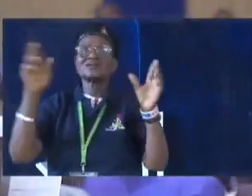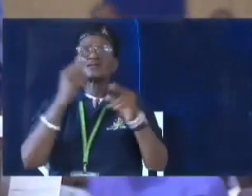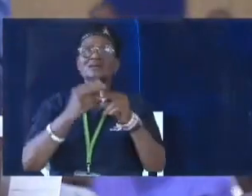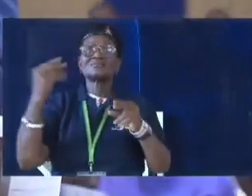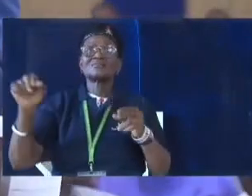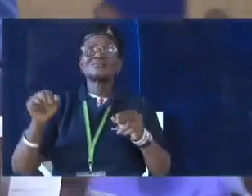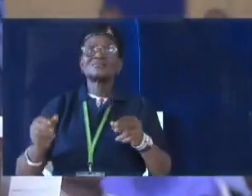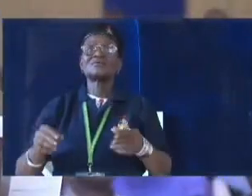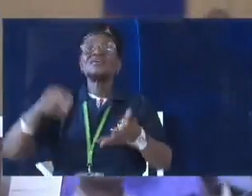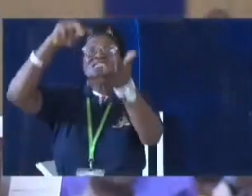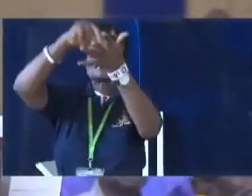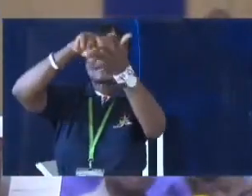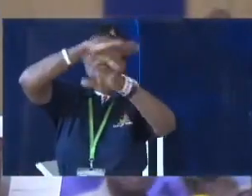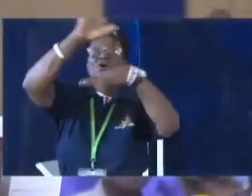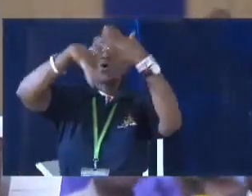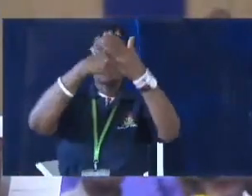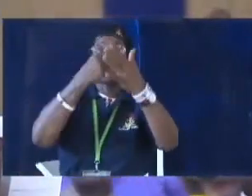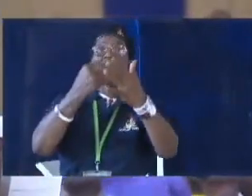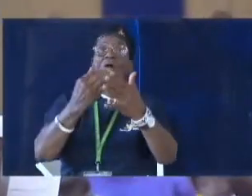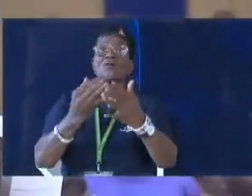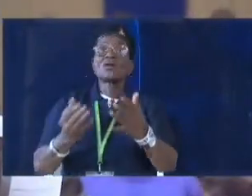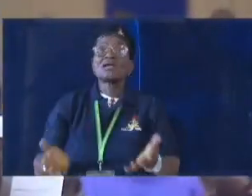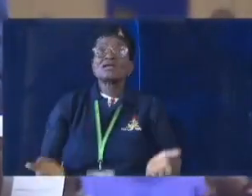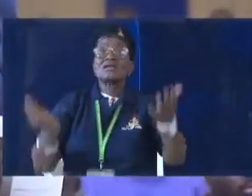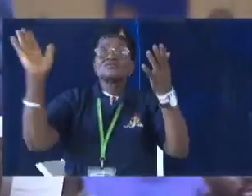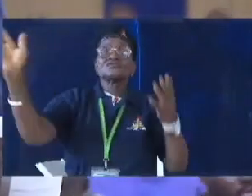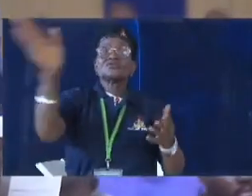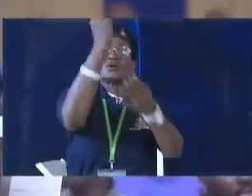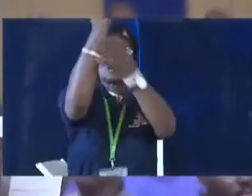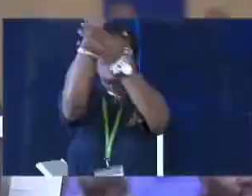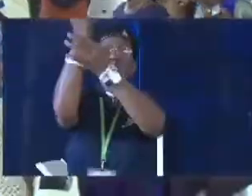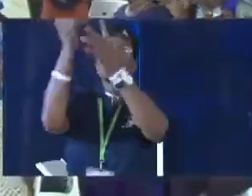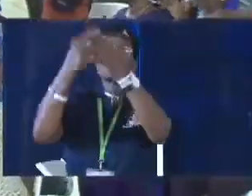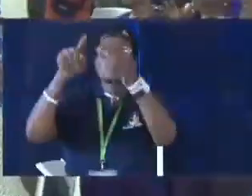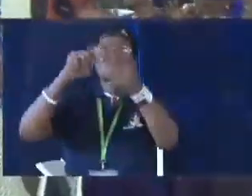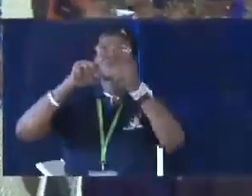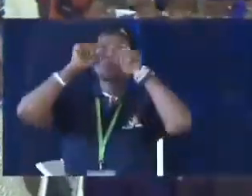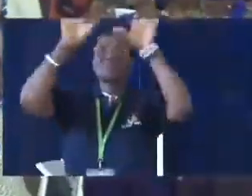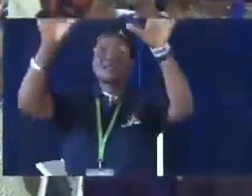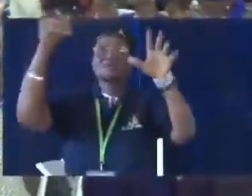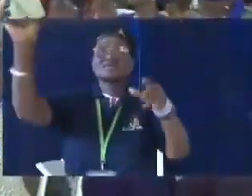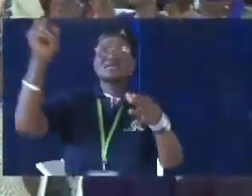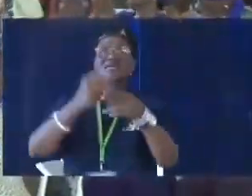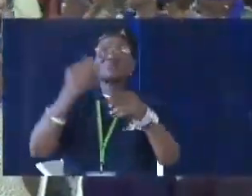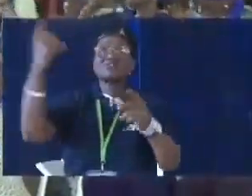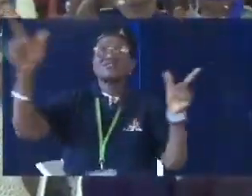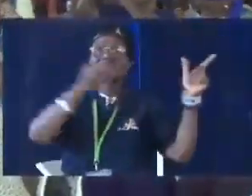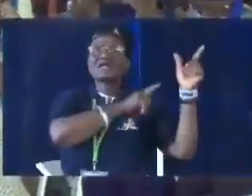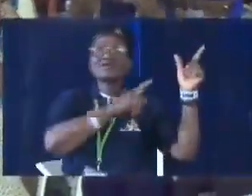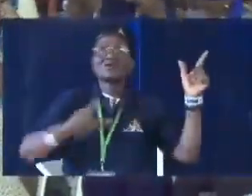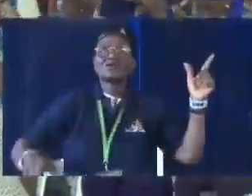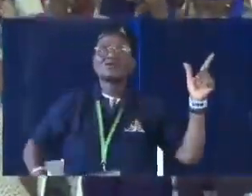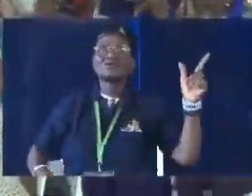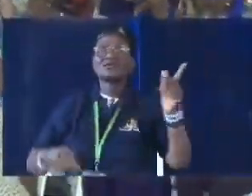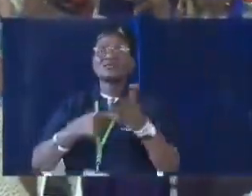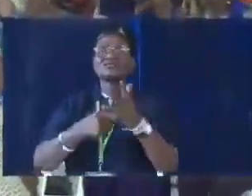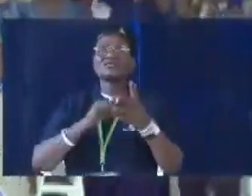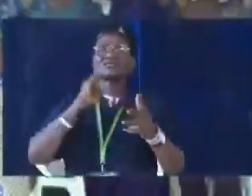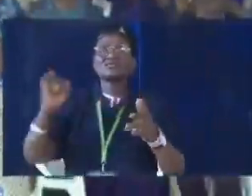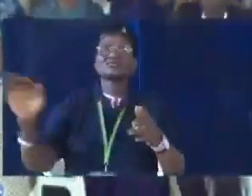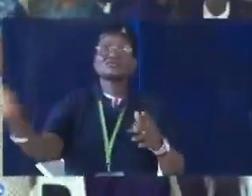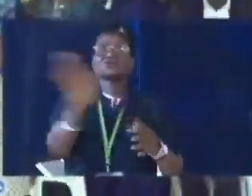Please be upstanding and lift up your two hands, begin to bless the name of the Lord. This is